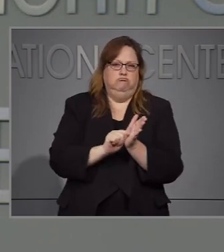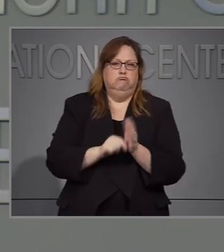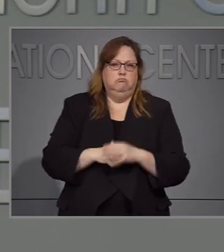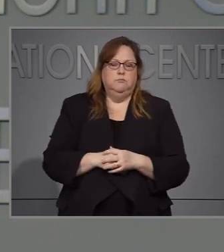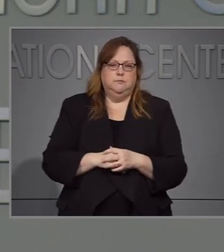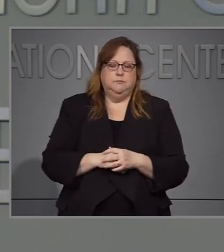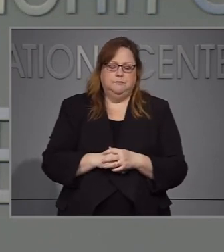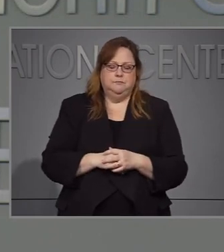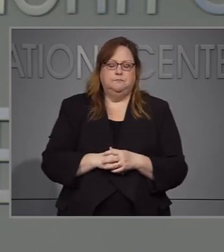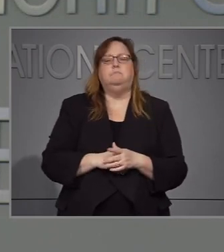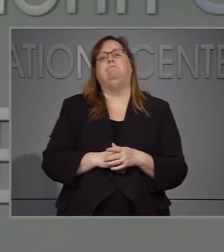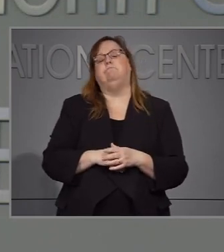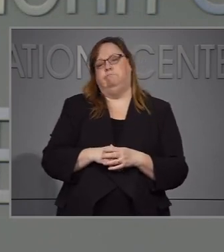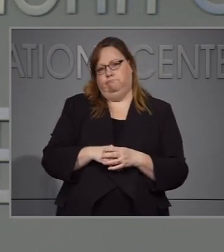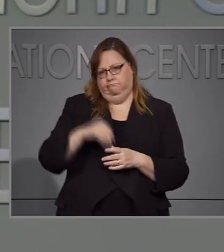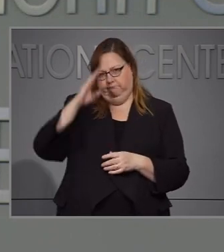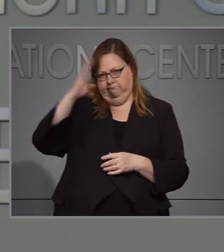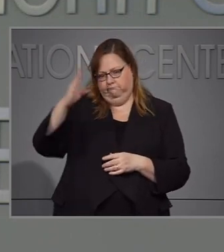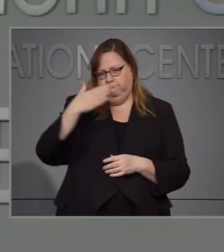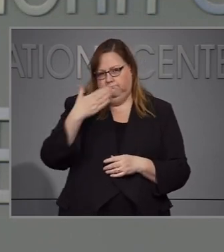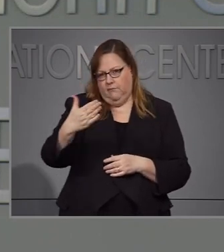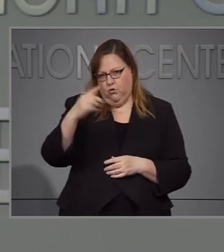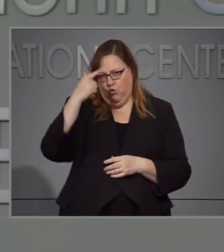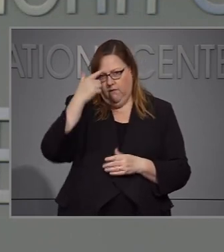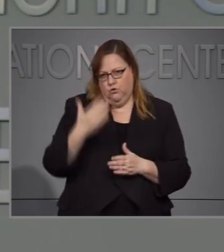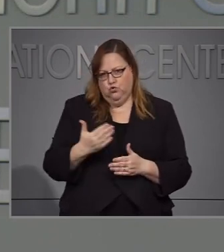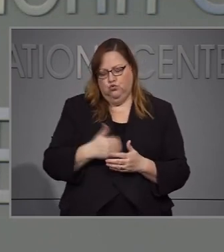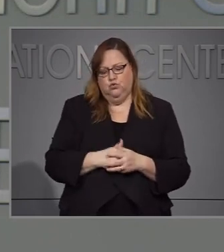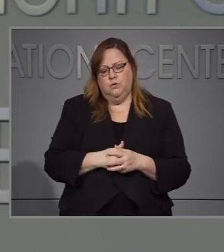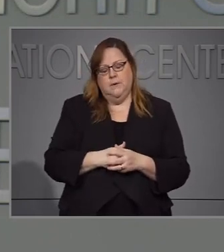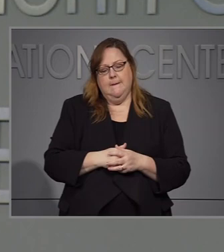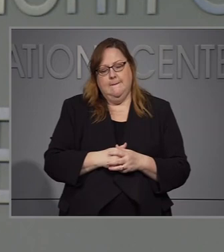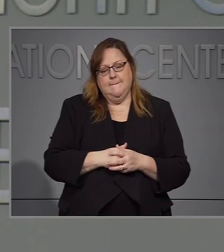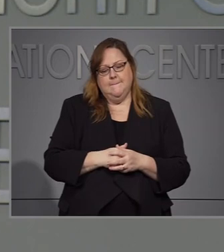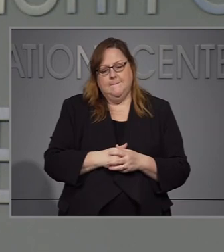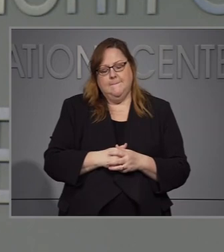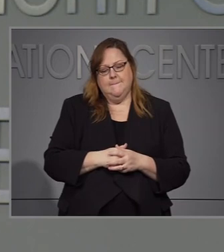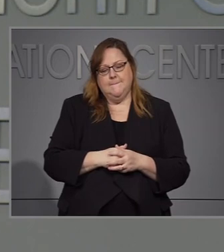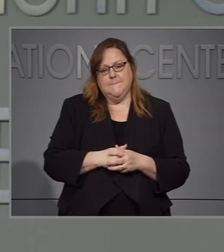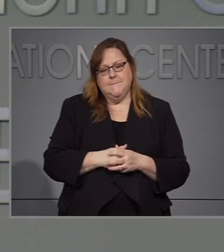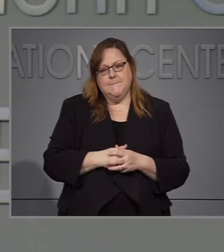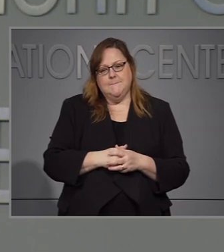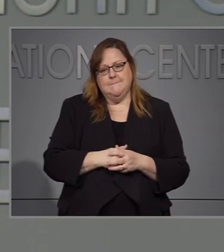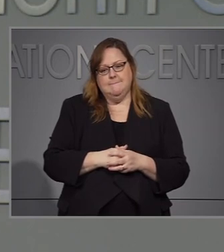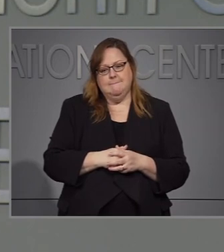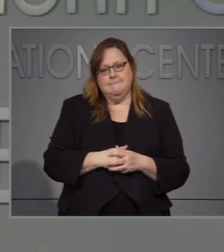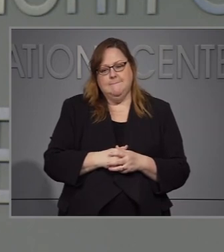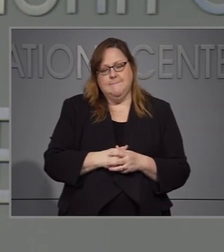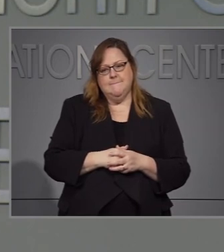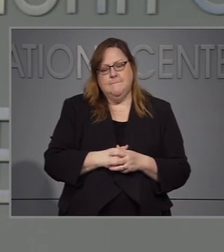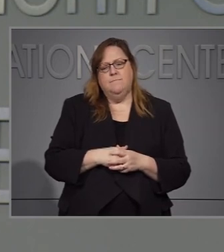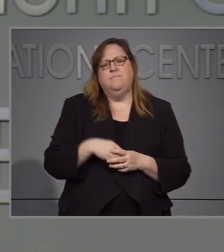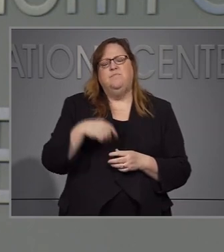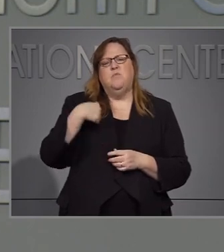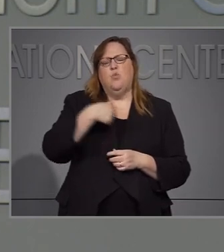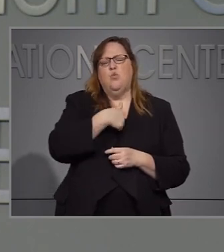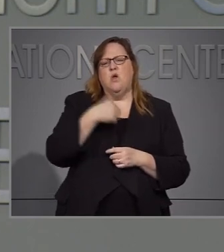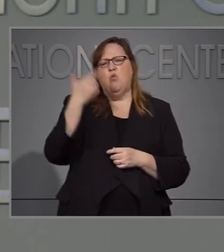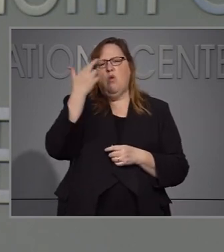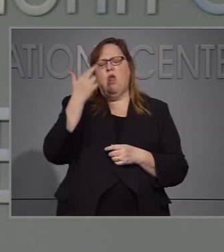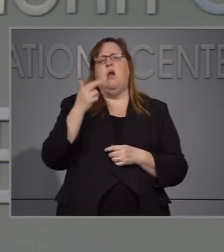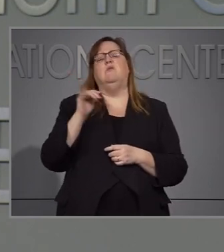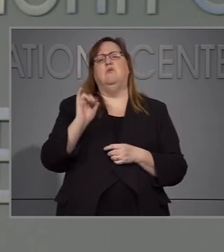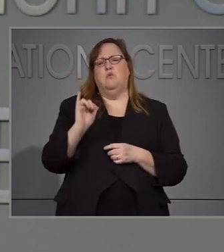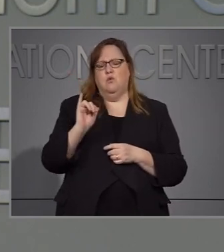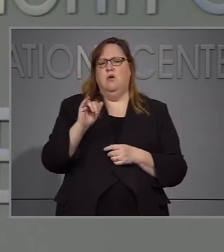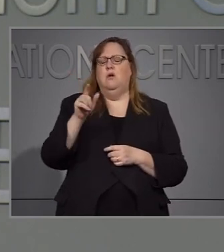Yes. Thank you, Governor. The average daily membership numbers for many school districts are likely to be down due to the families pulling their students out